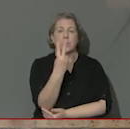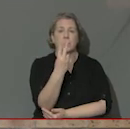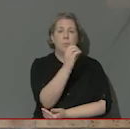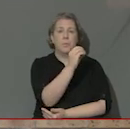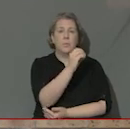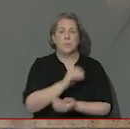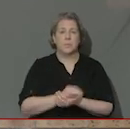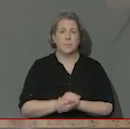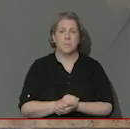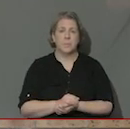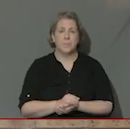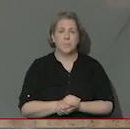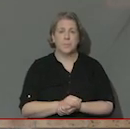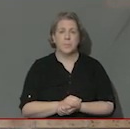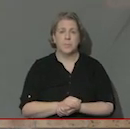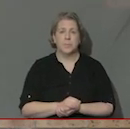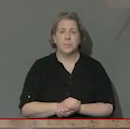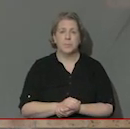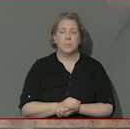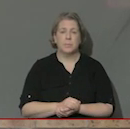1645,920.